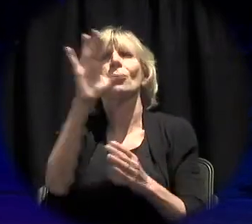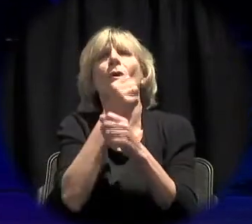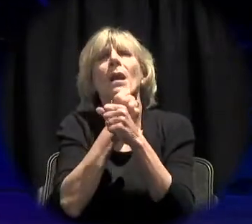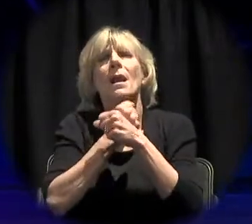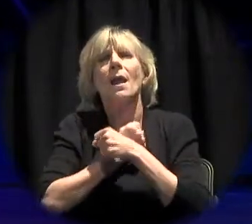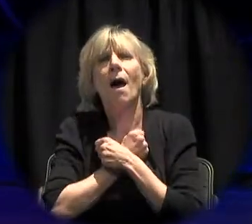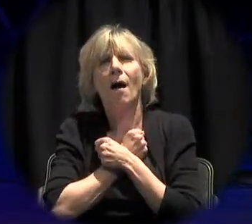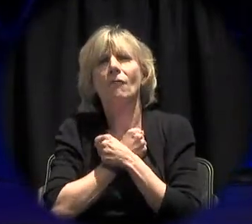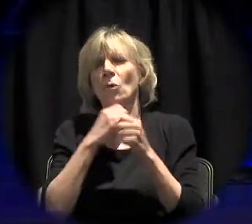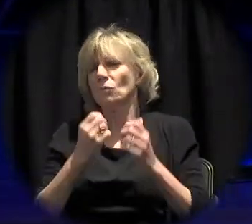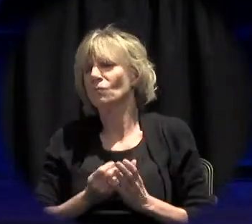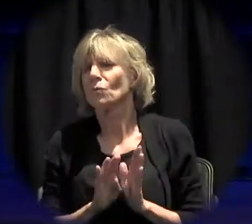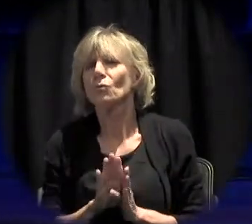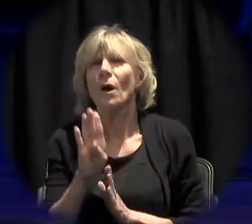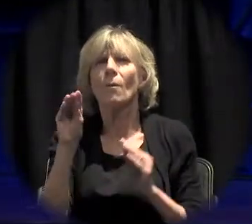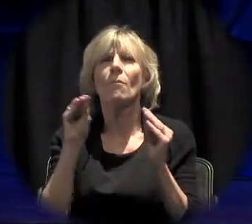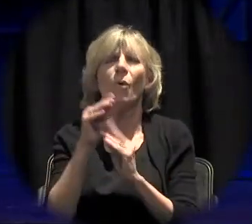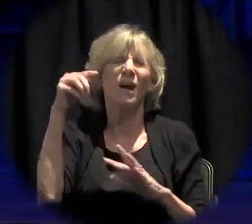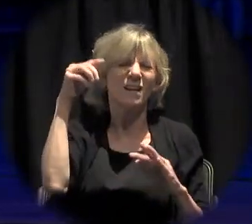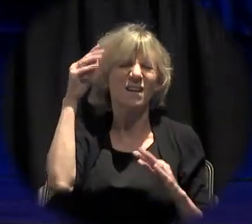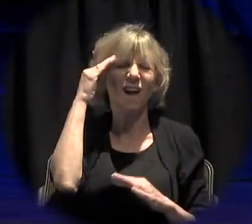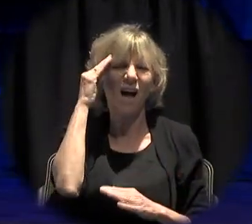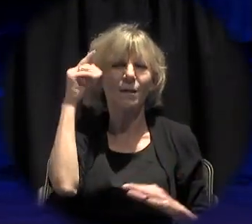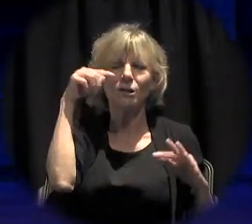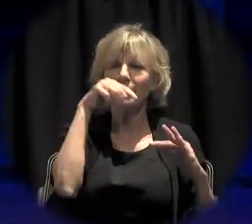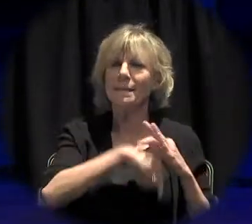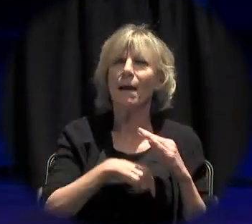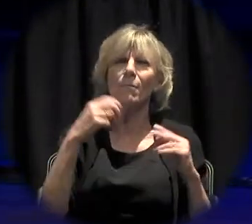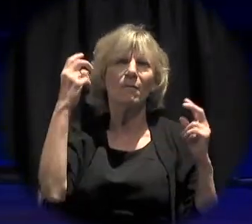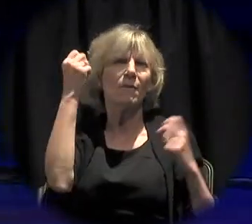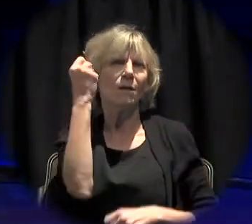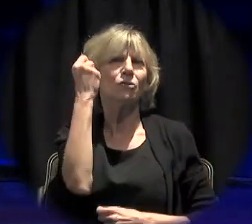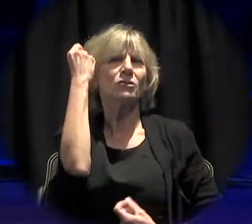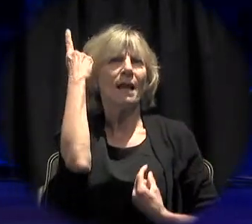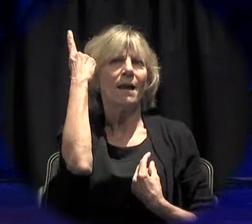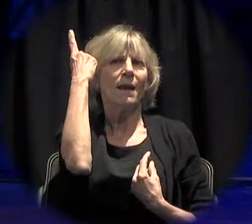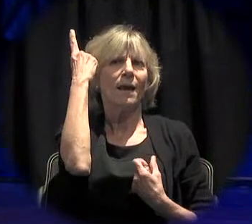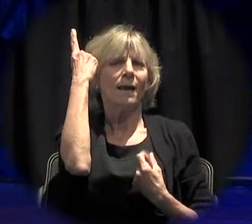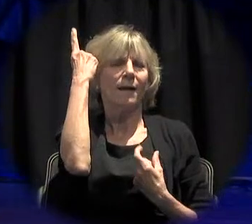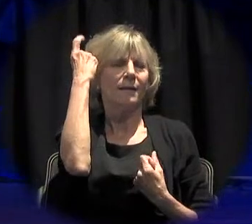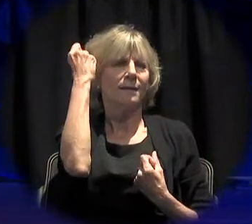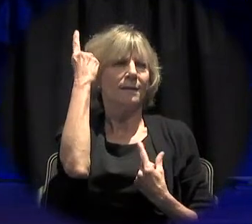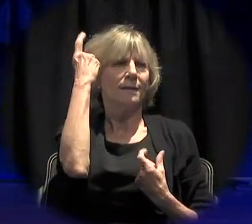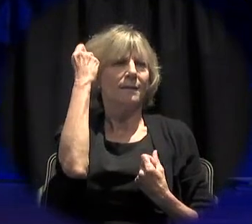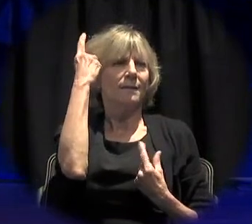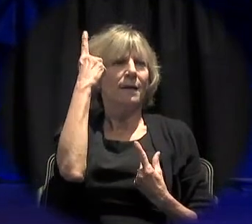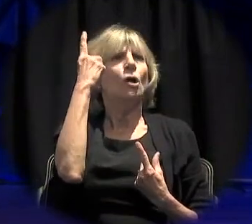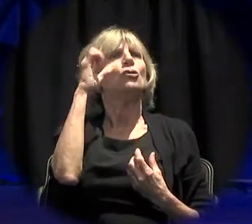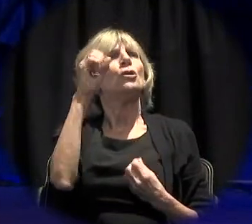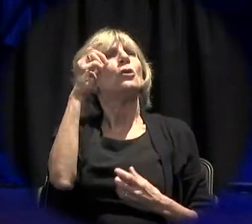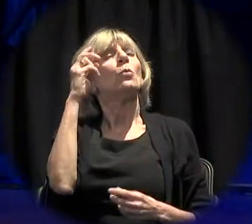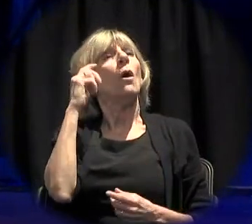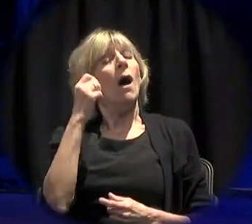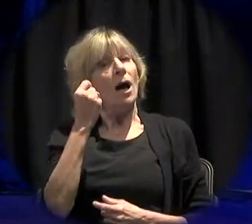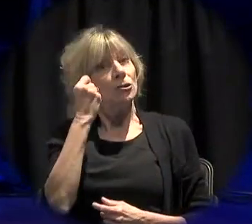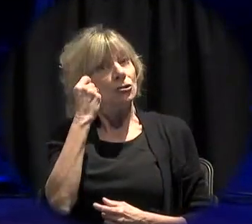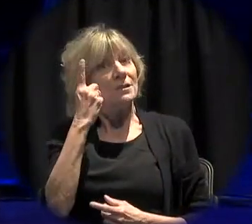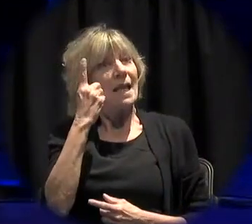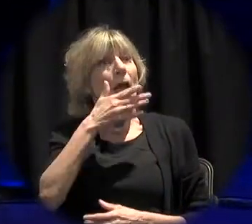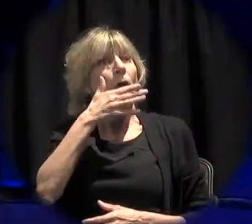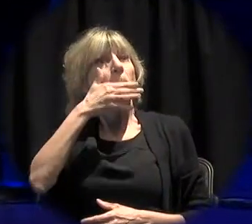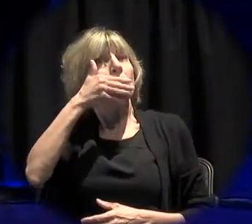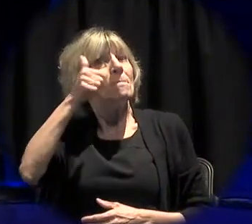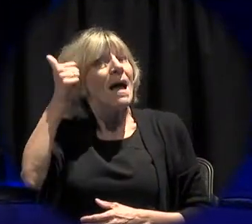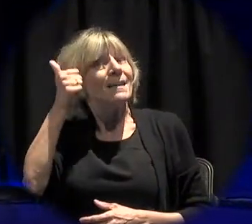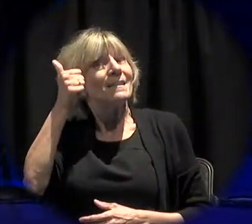abound more and more in knowledge and depth of insight, so that you may be able to discern what is best and may be